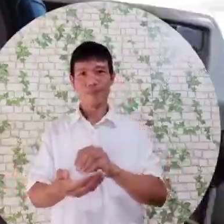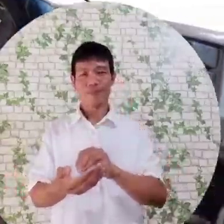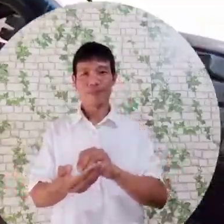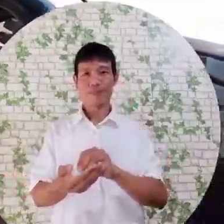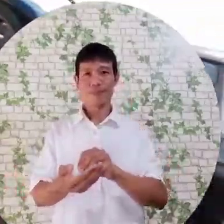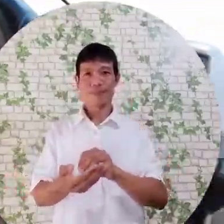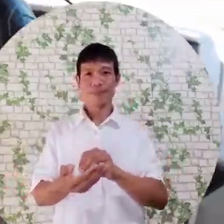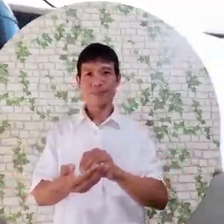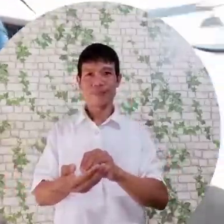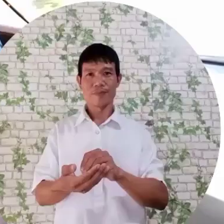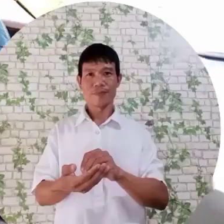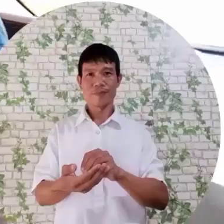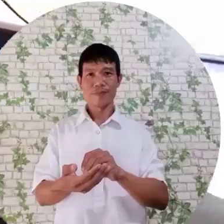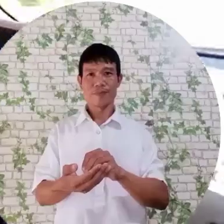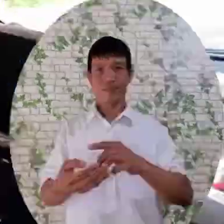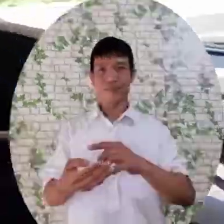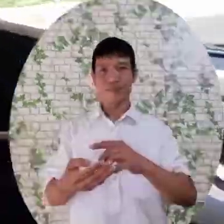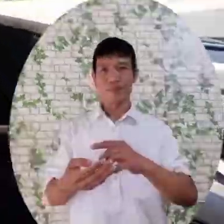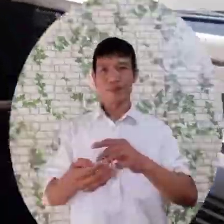my made product.